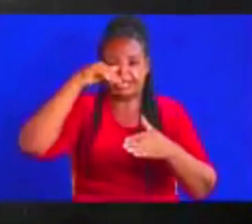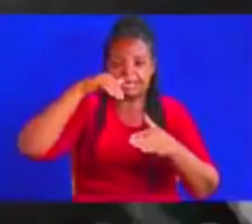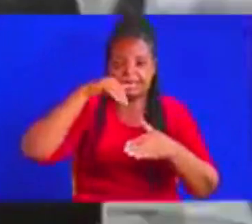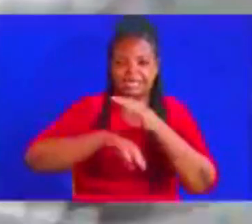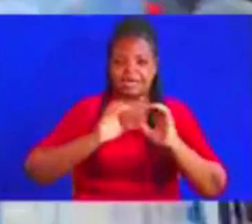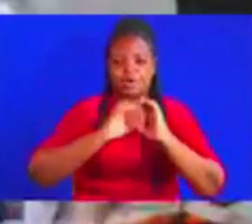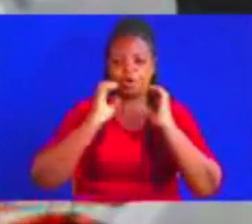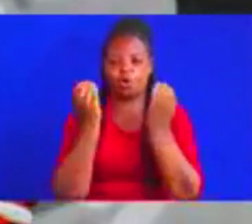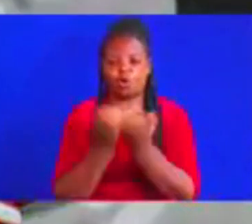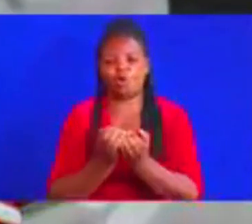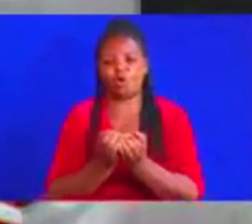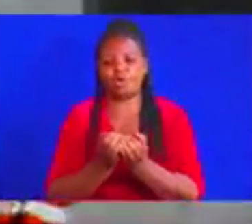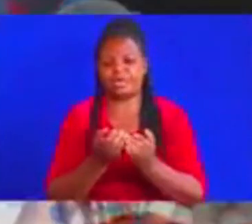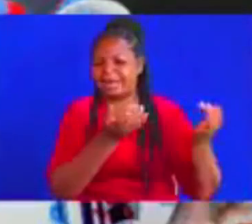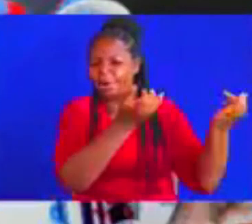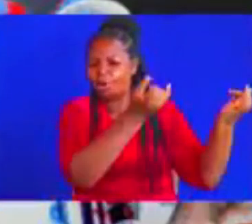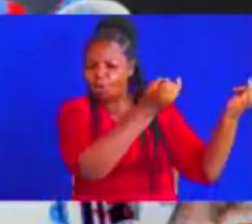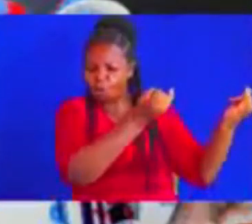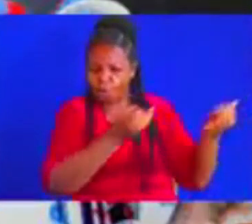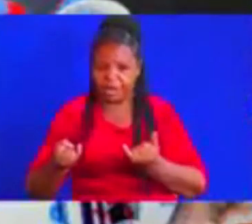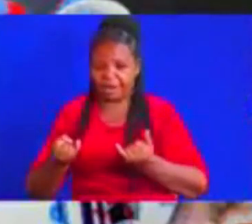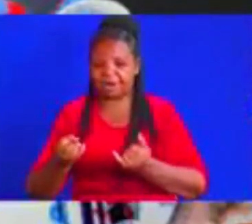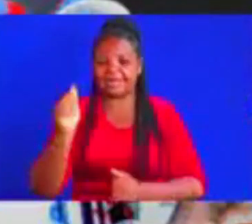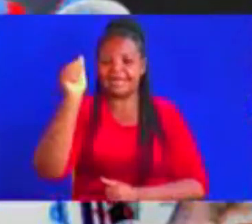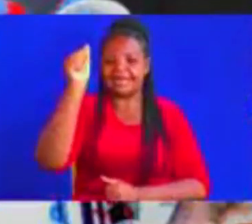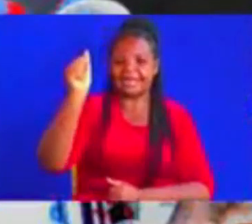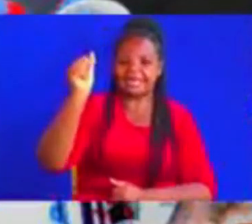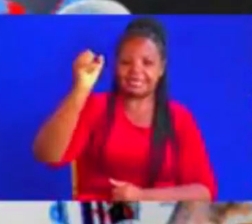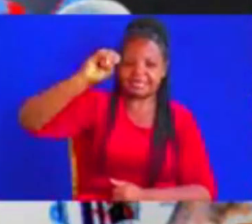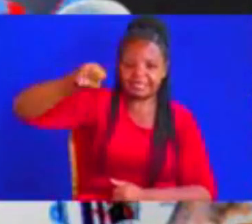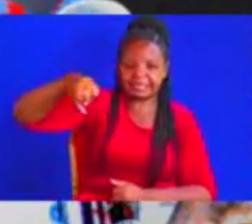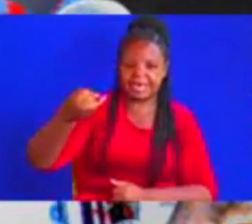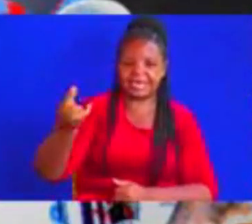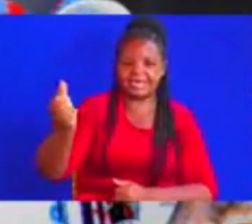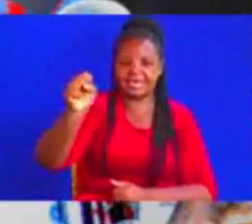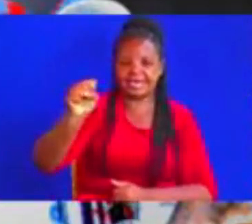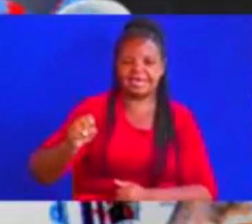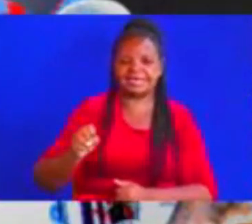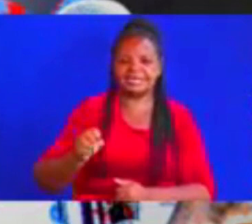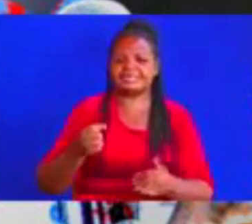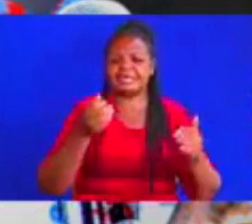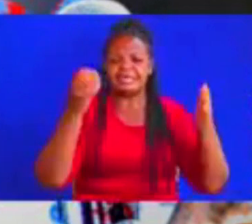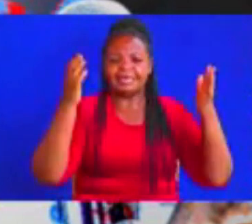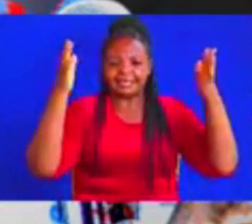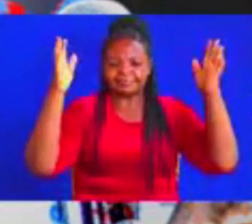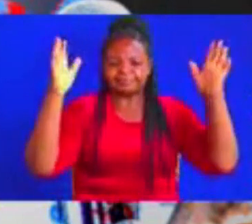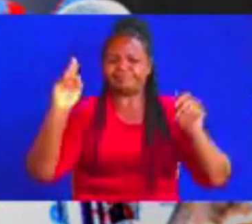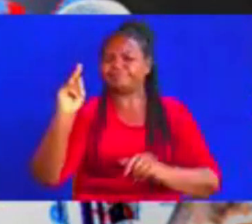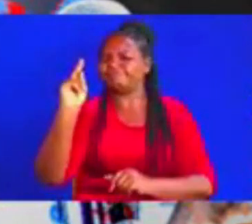me welcome Apostle Joshua Selman. Come on, Kenya.